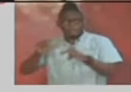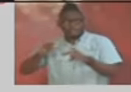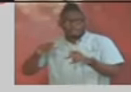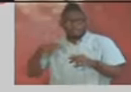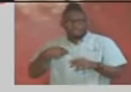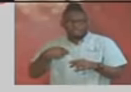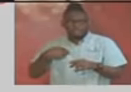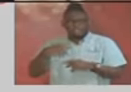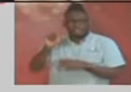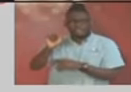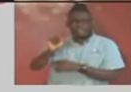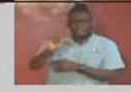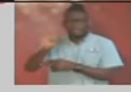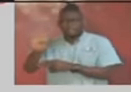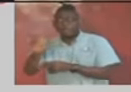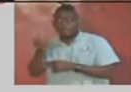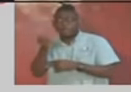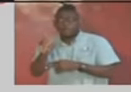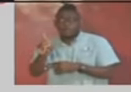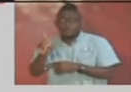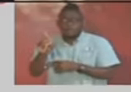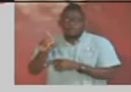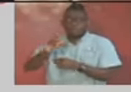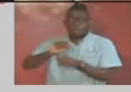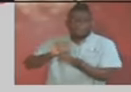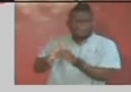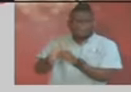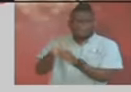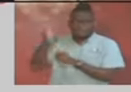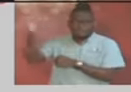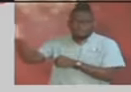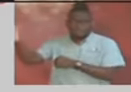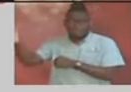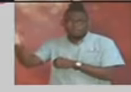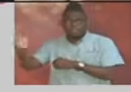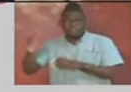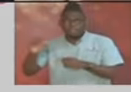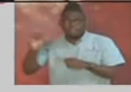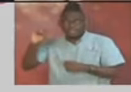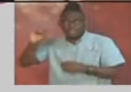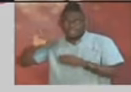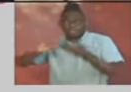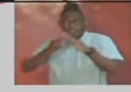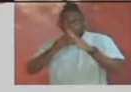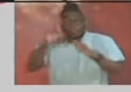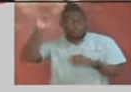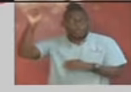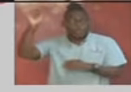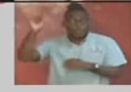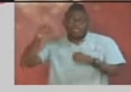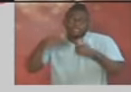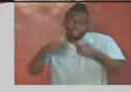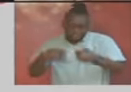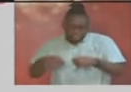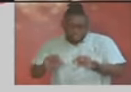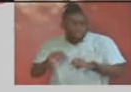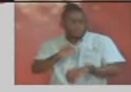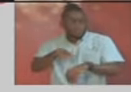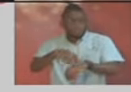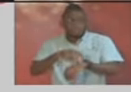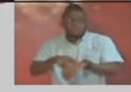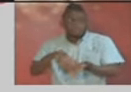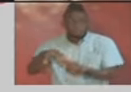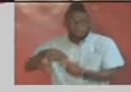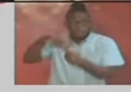at the Scarborough General Hospital continues to function. They have different areas in their parallel system that they have earmarked